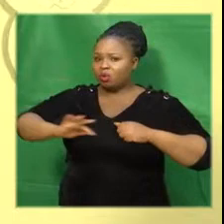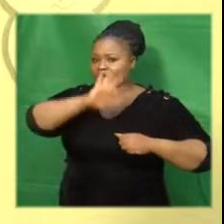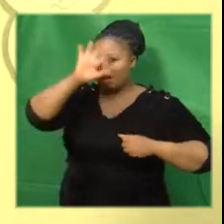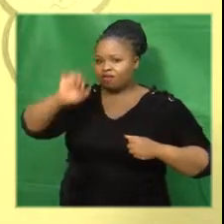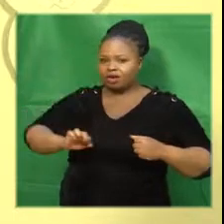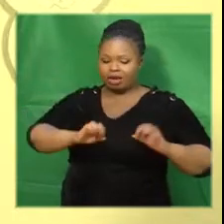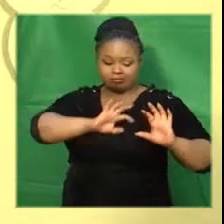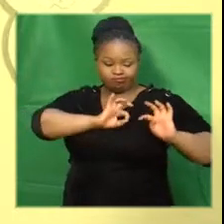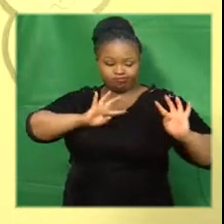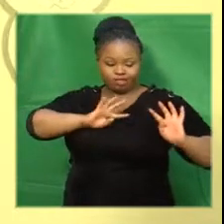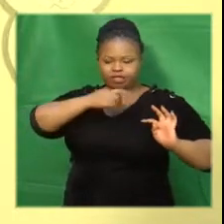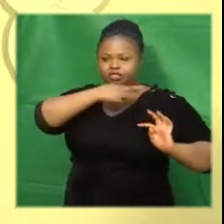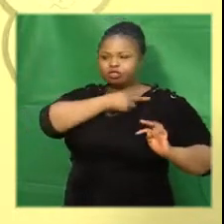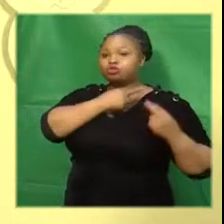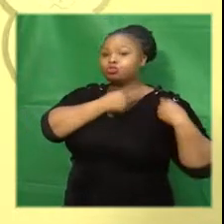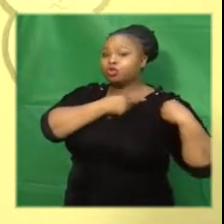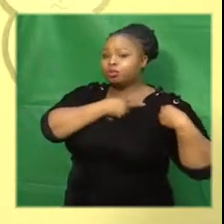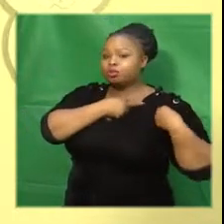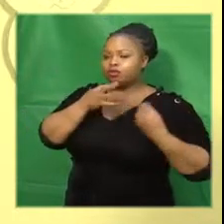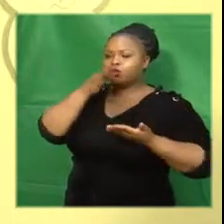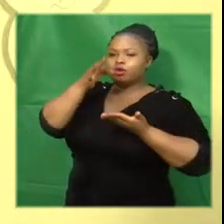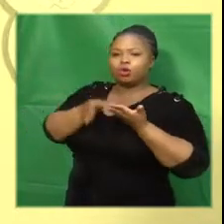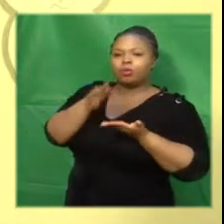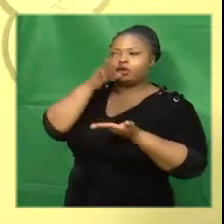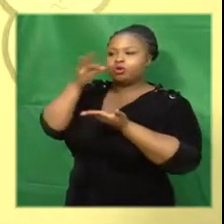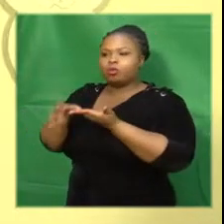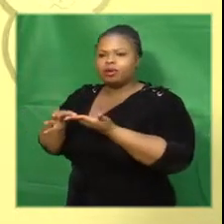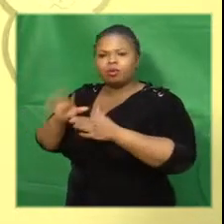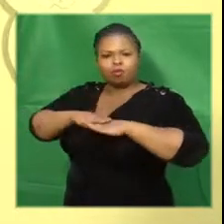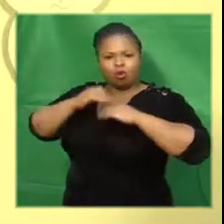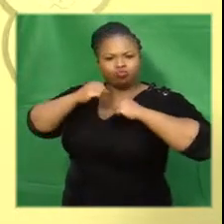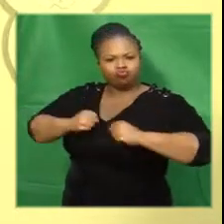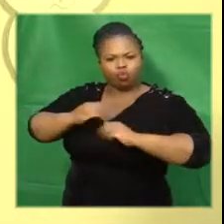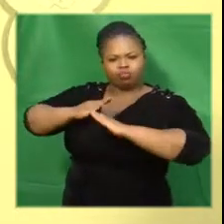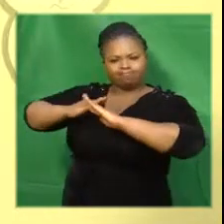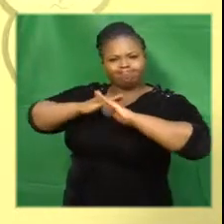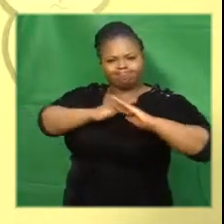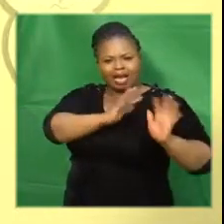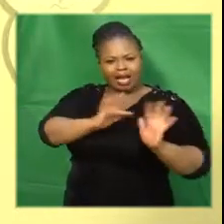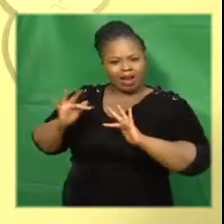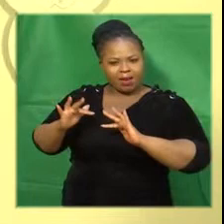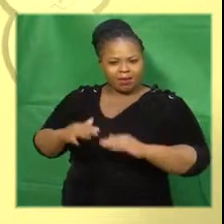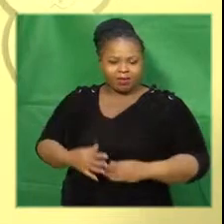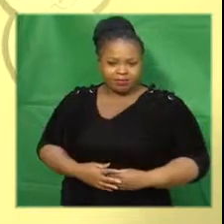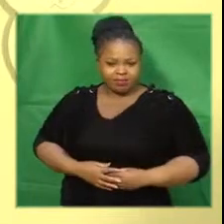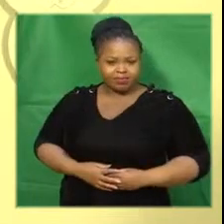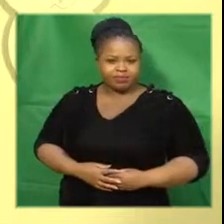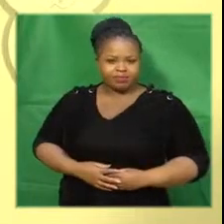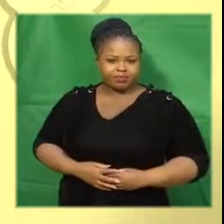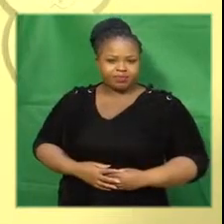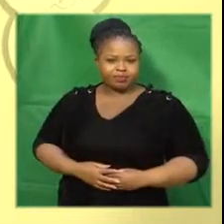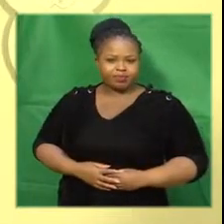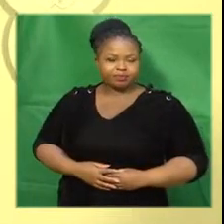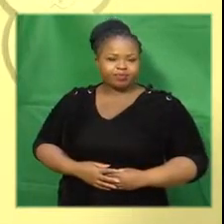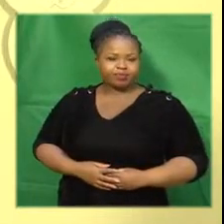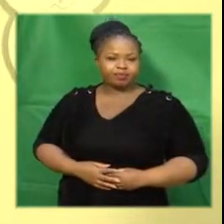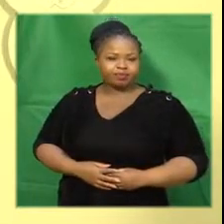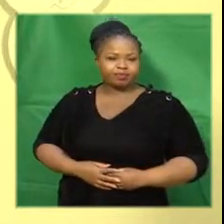on strengthening our capabilities. To improve support to the President